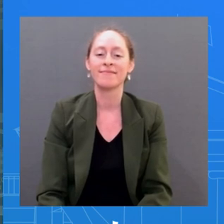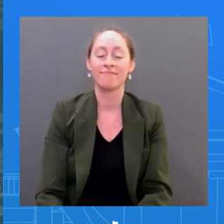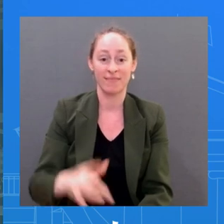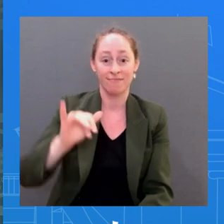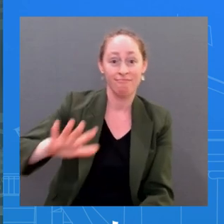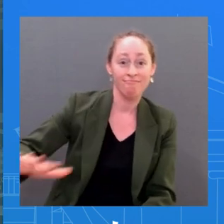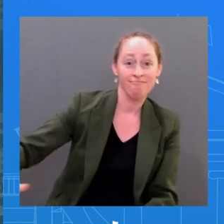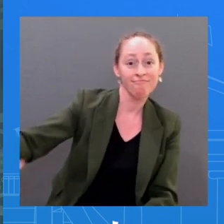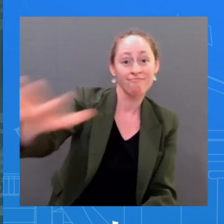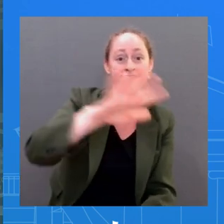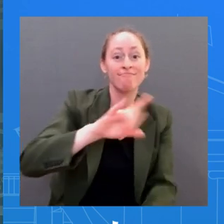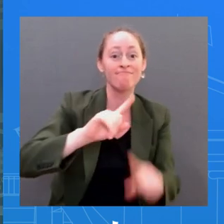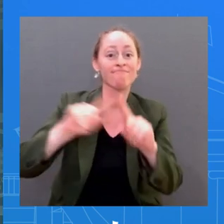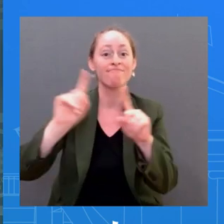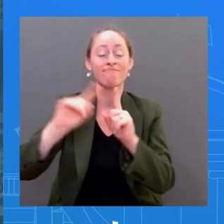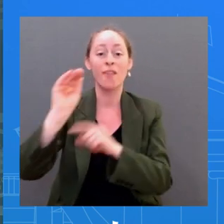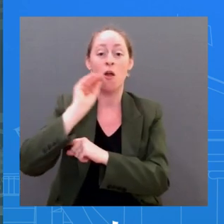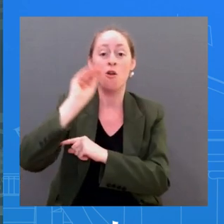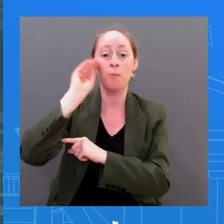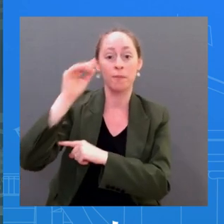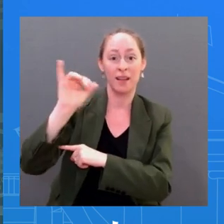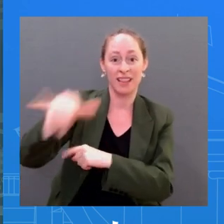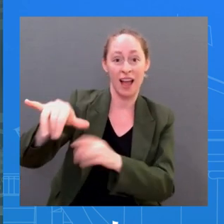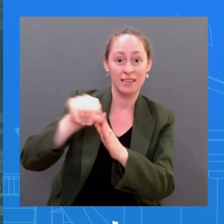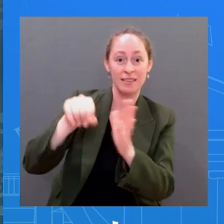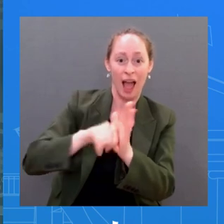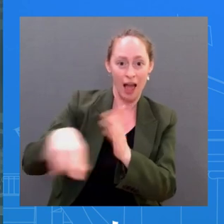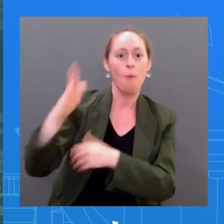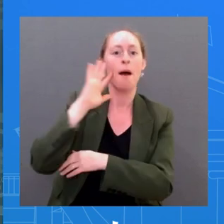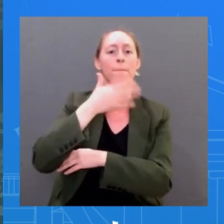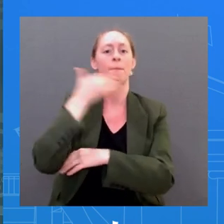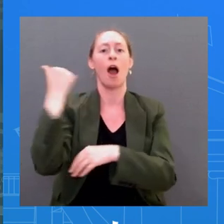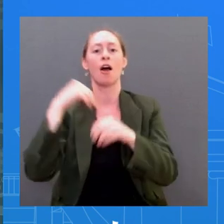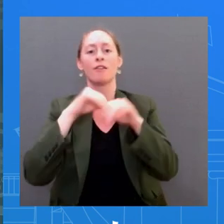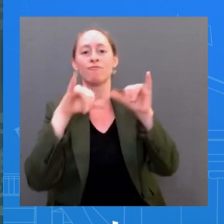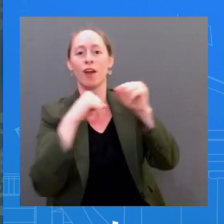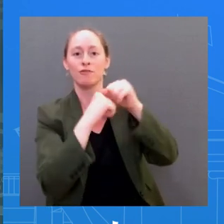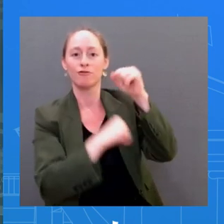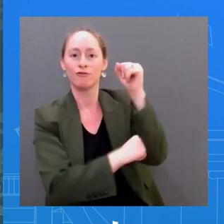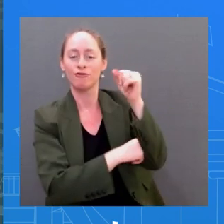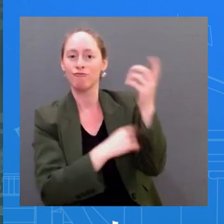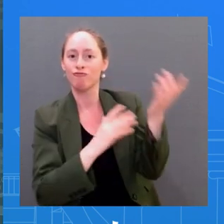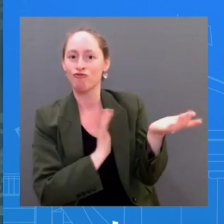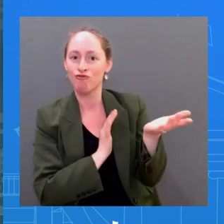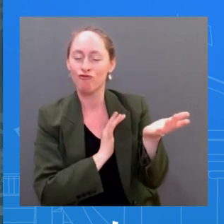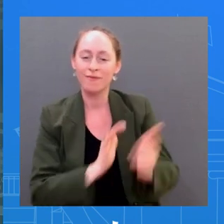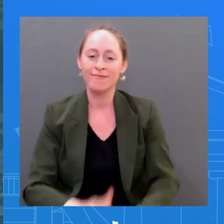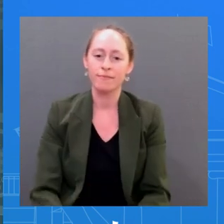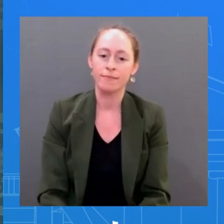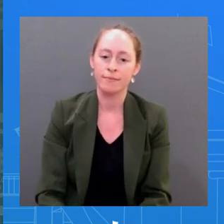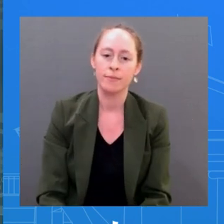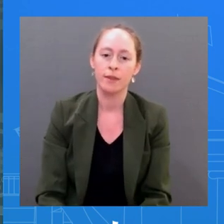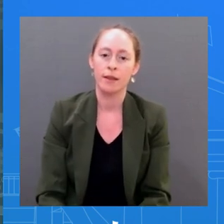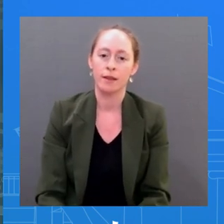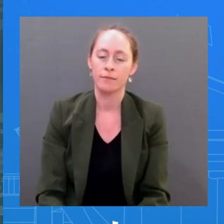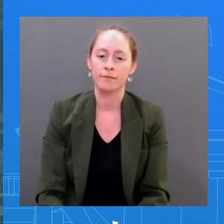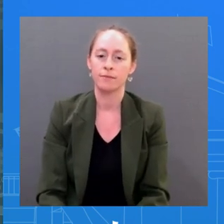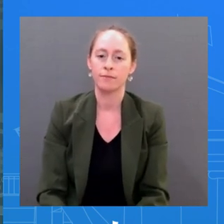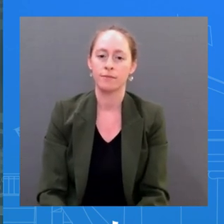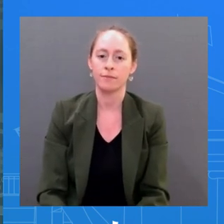On a sad note, our dear friend and colleague, Michael Gwynn, will be leaving us for Treasury,